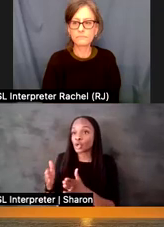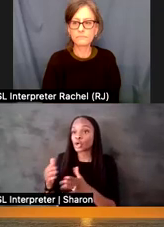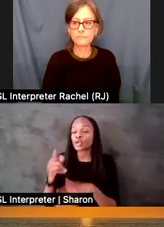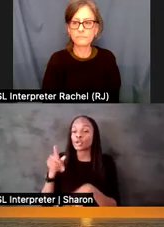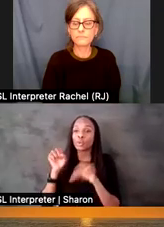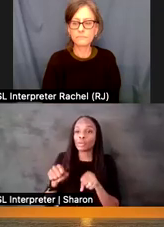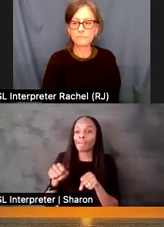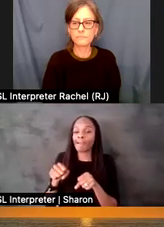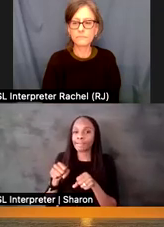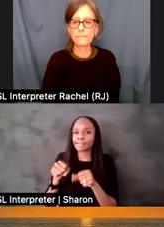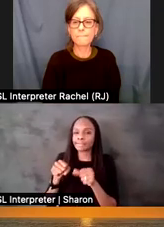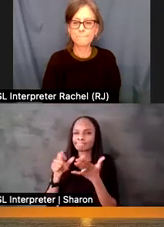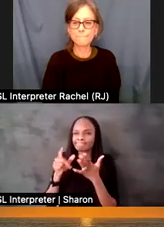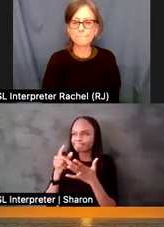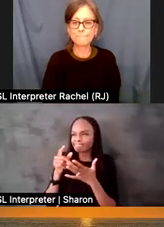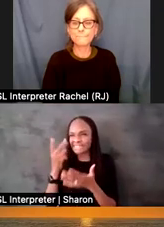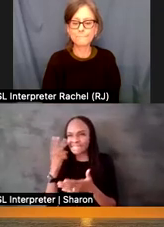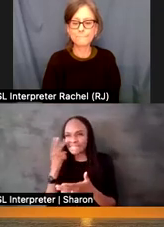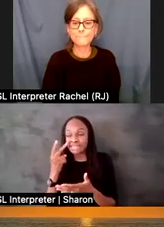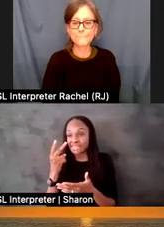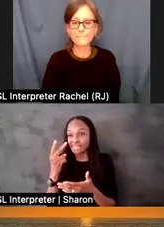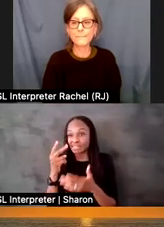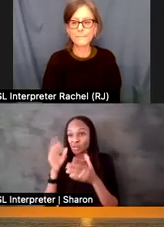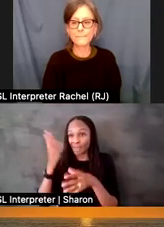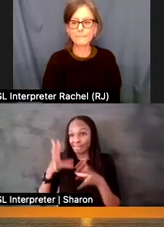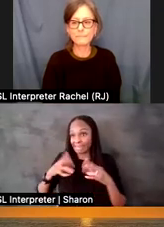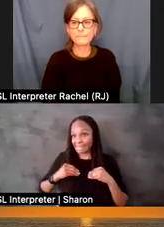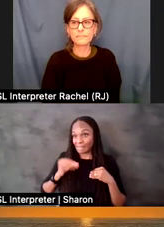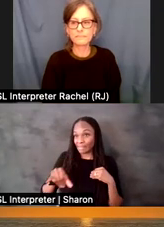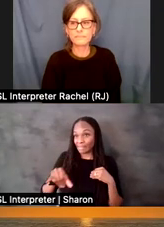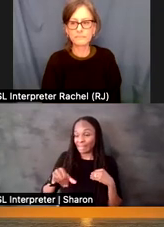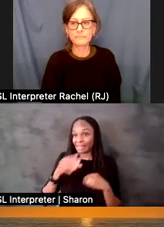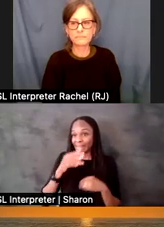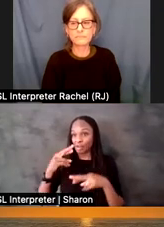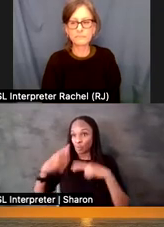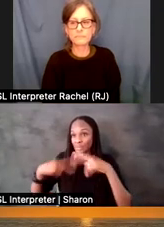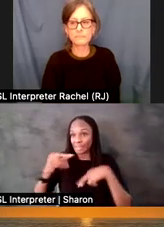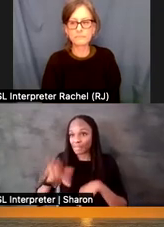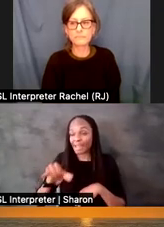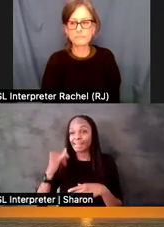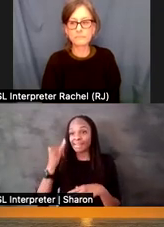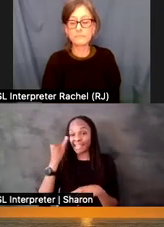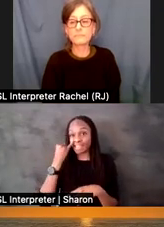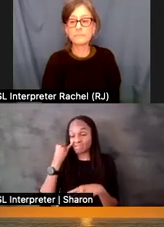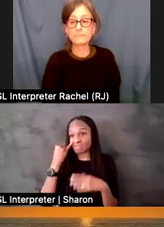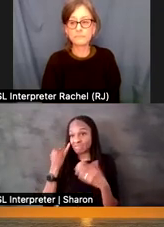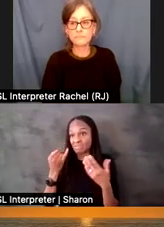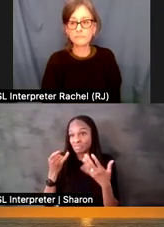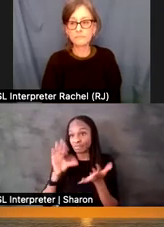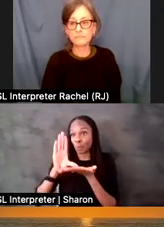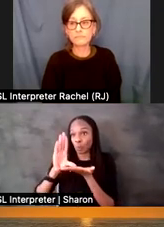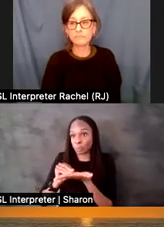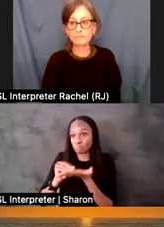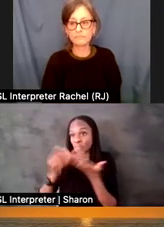that takes those and recycles those. Or as long as they're extinguished, you can put